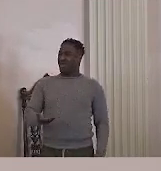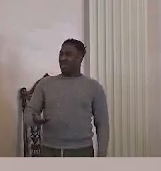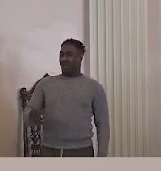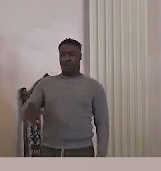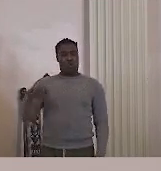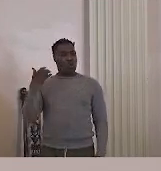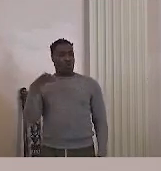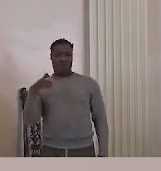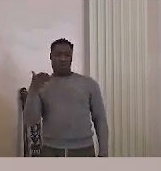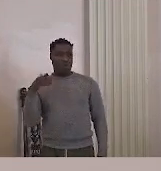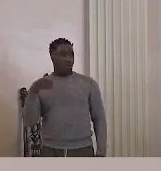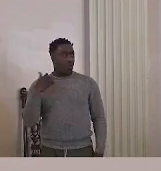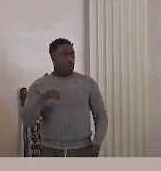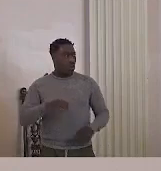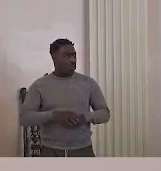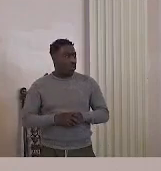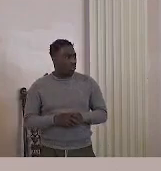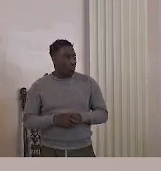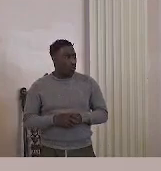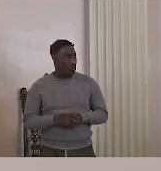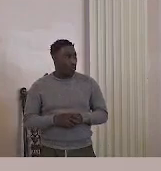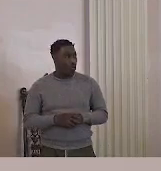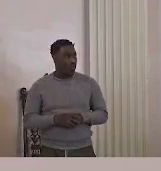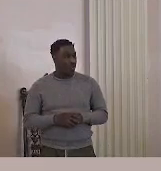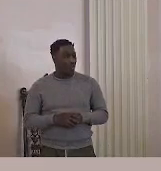Woo, this is my Achilles heel.